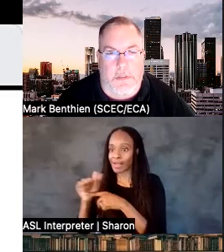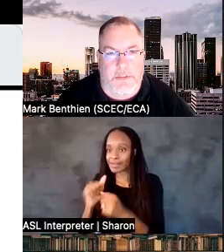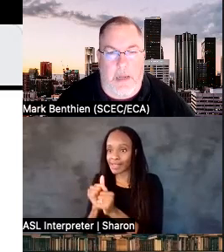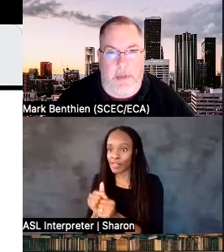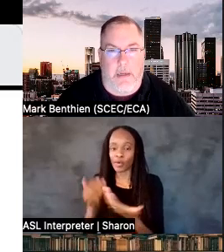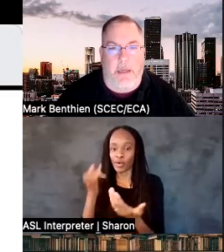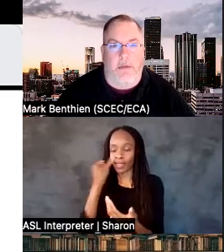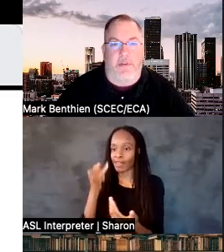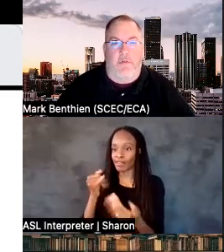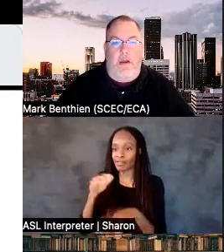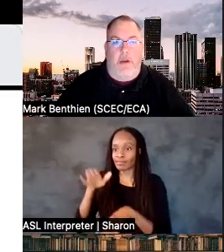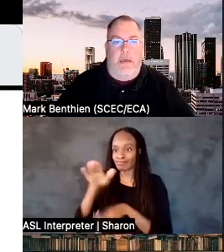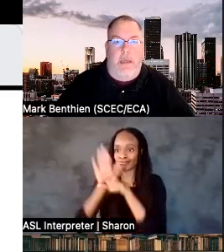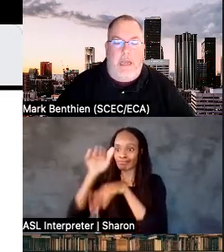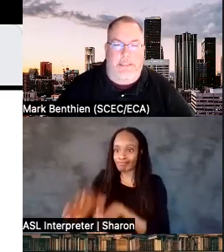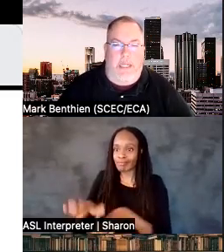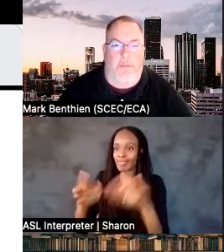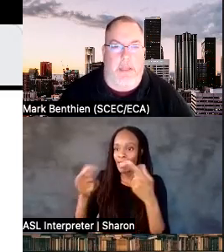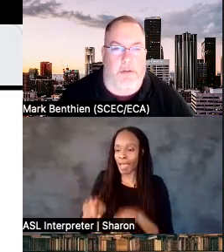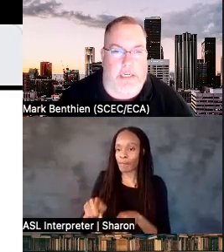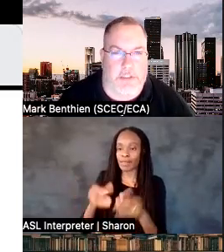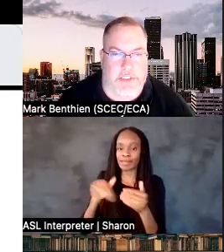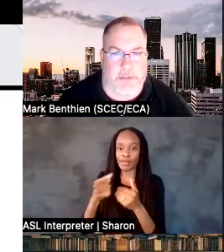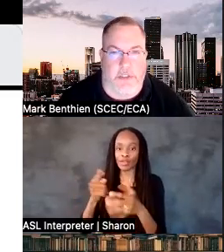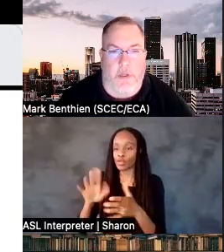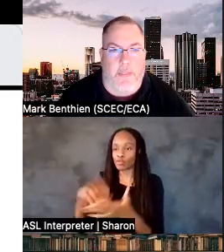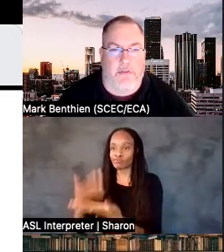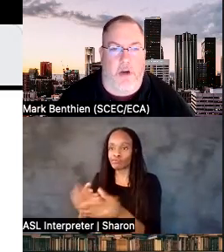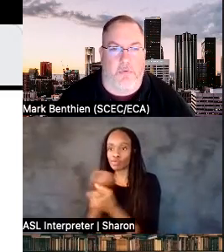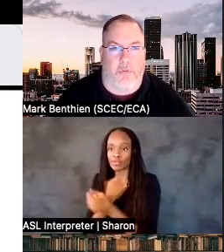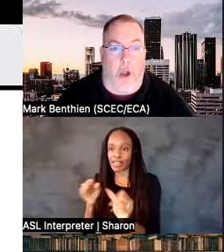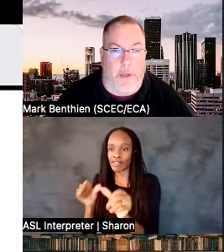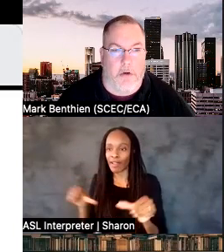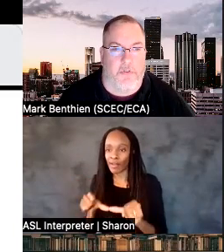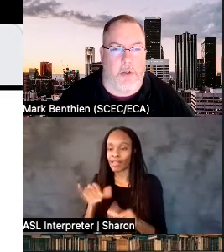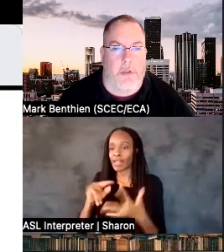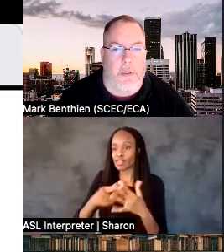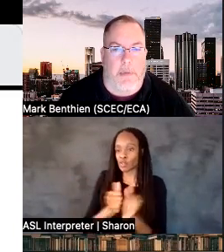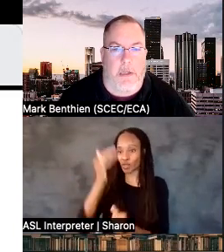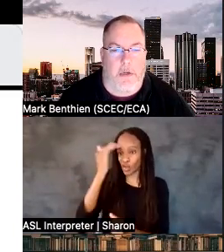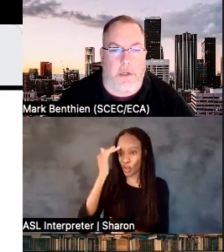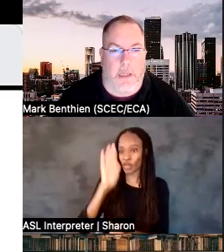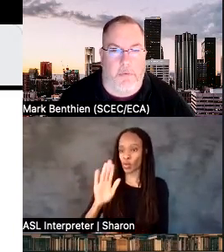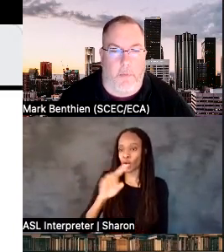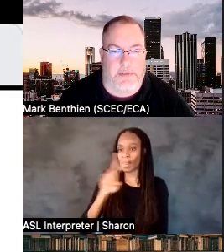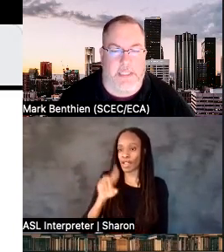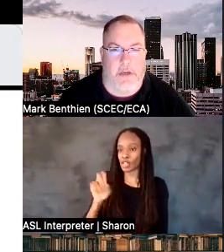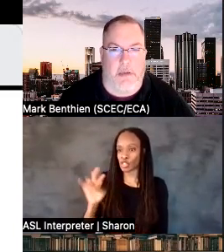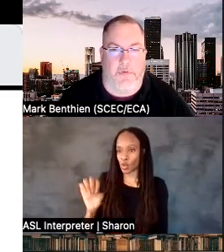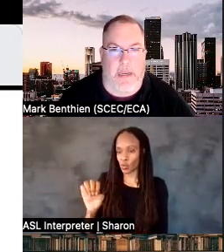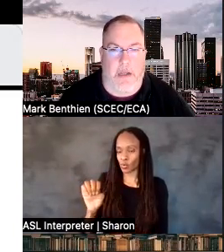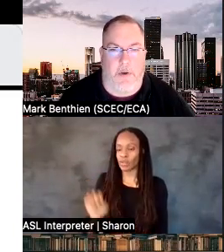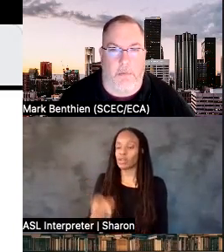your tsunami safe area outside of the inundation zone. So that starts with knowing your zone. You come through the